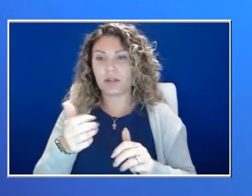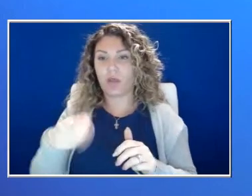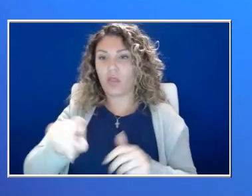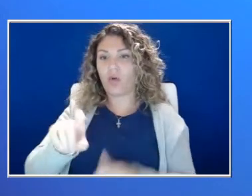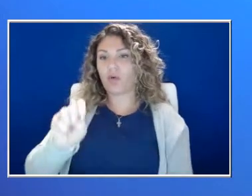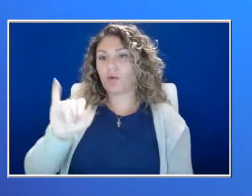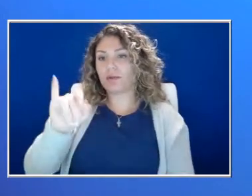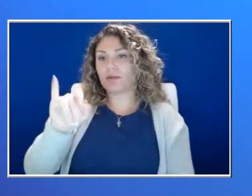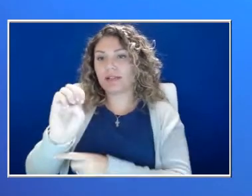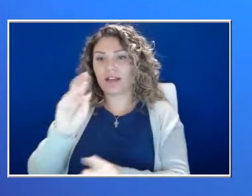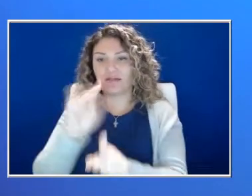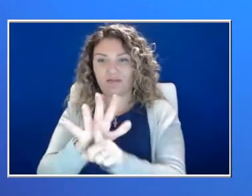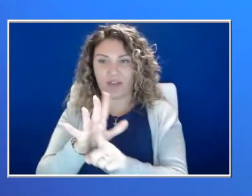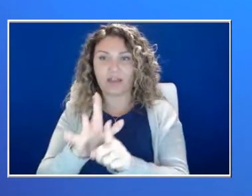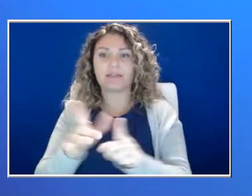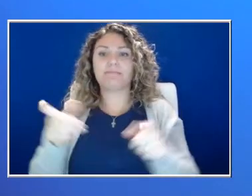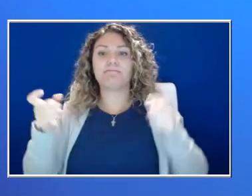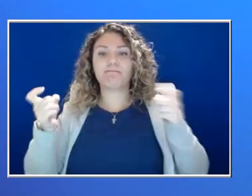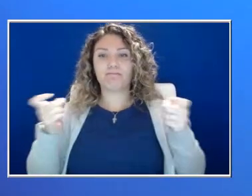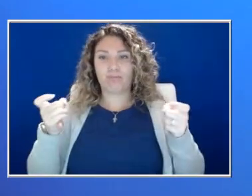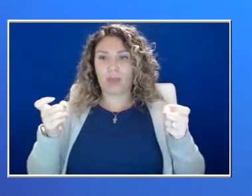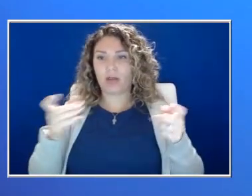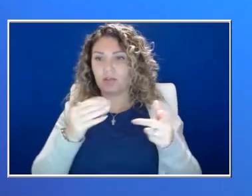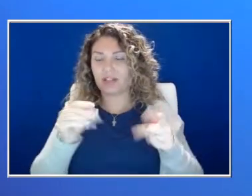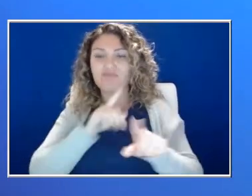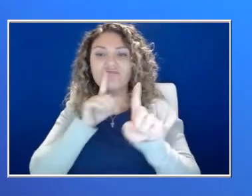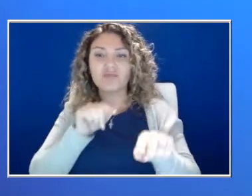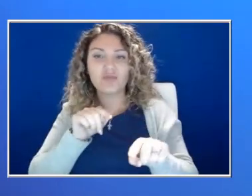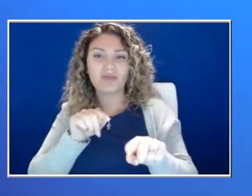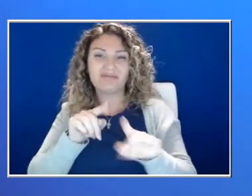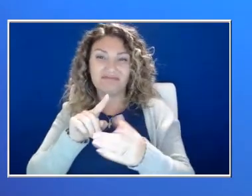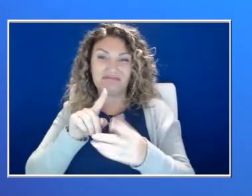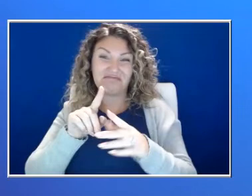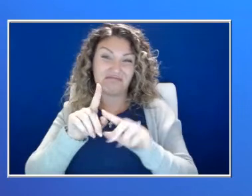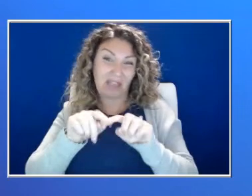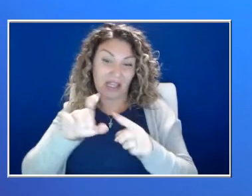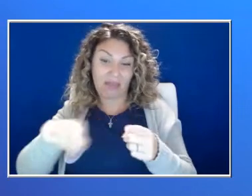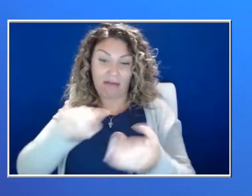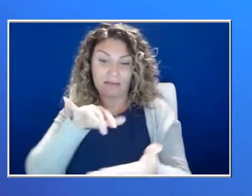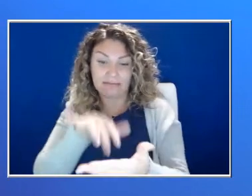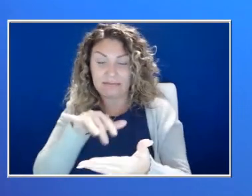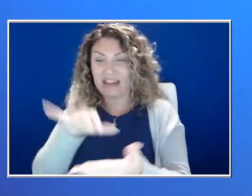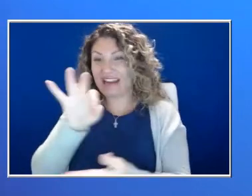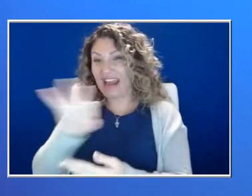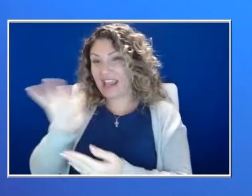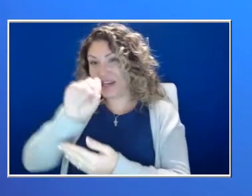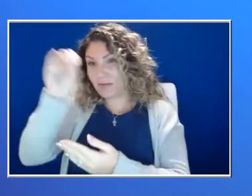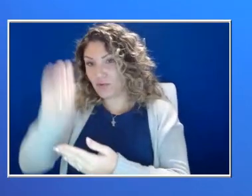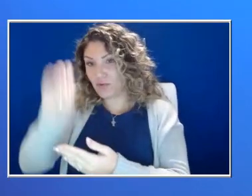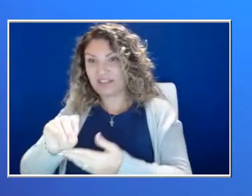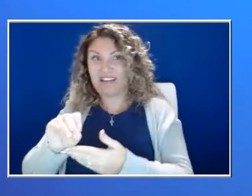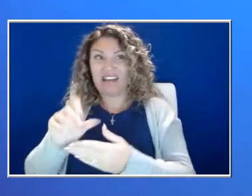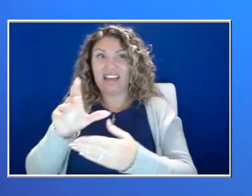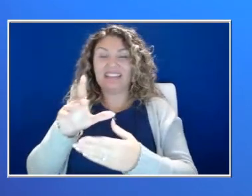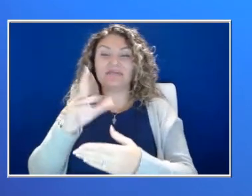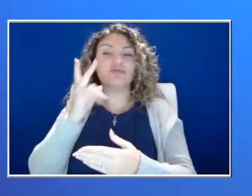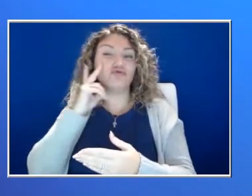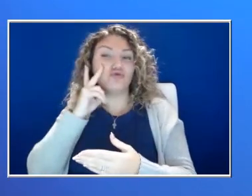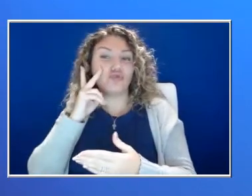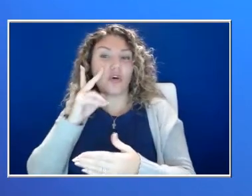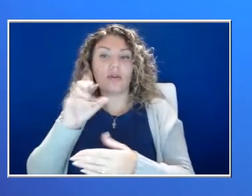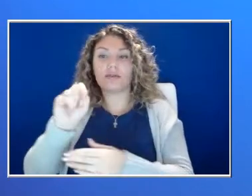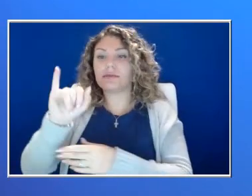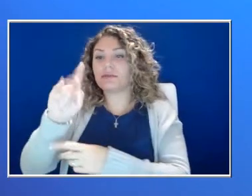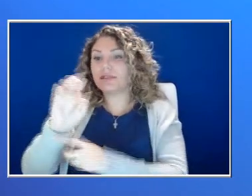manageable, and it resolves based on the study. 99% of these patients' symptoms resolve less than 2 weeks. The other side effects that we actually can notice about